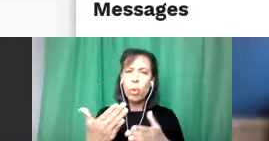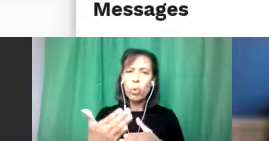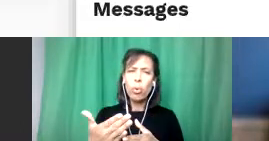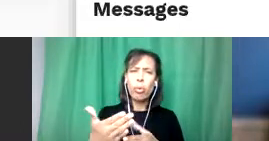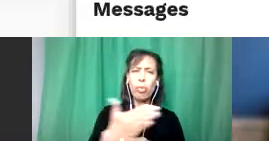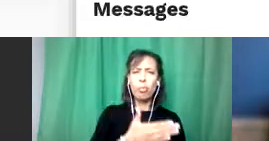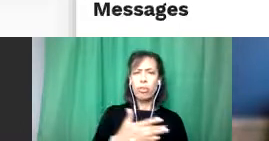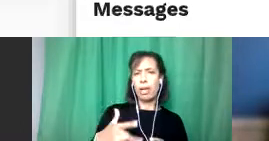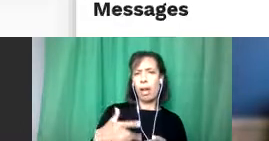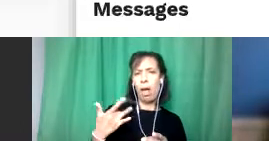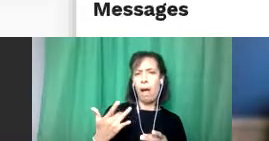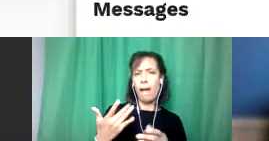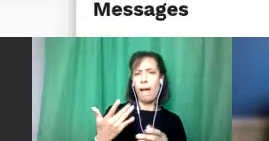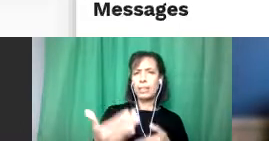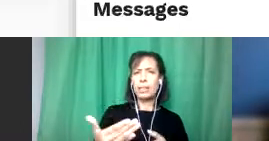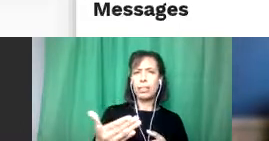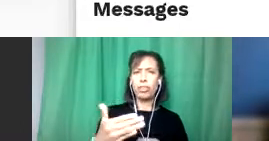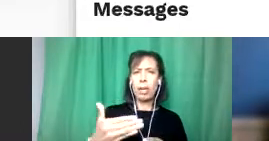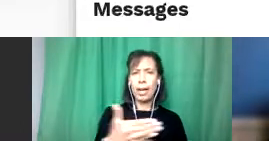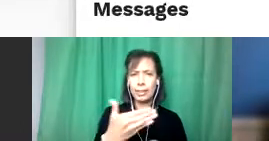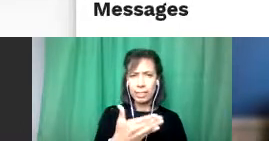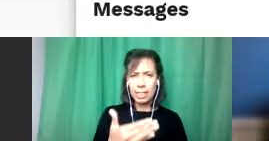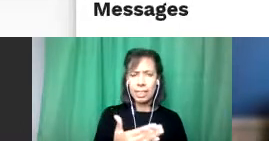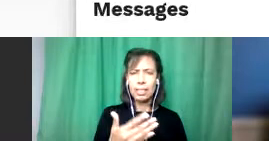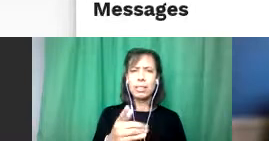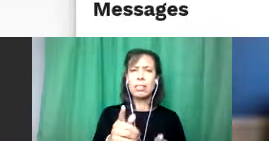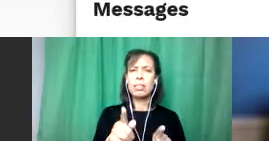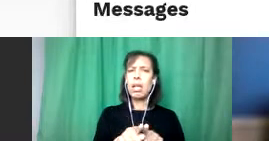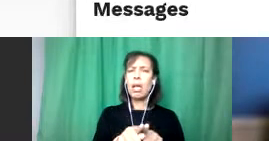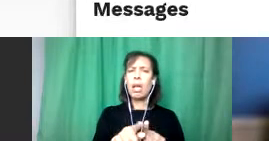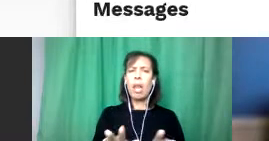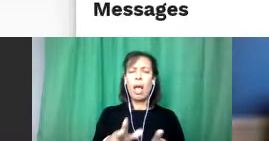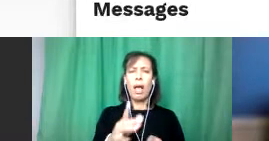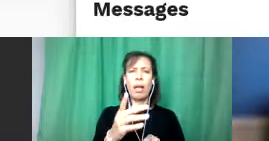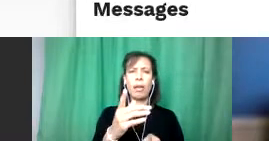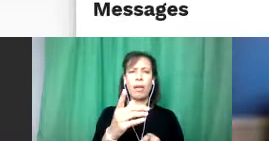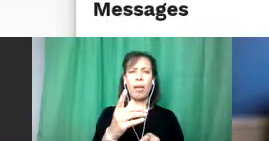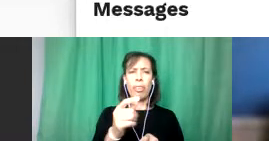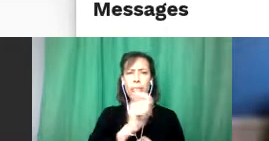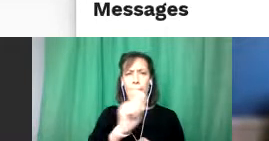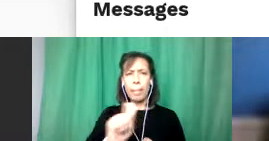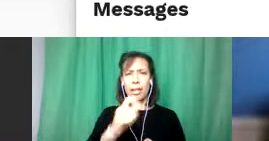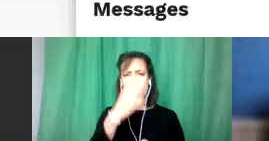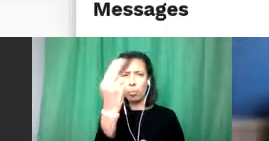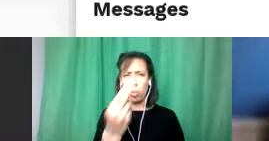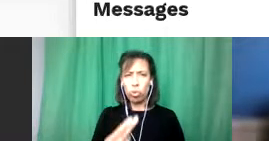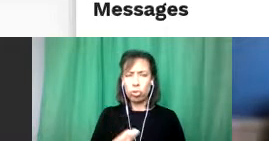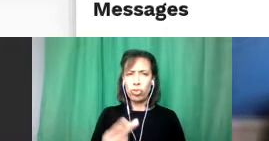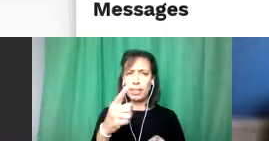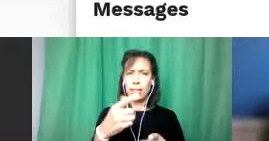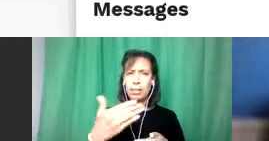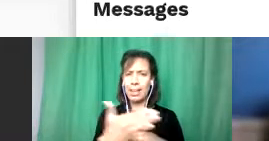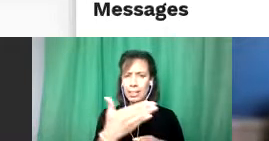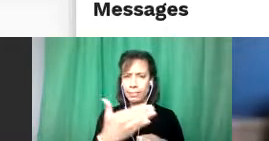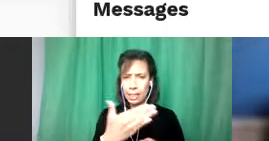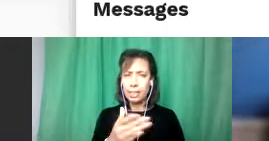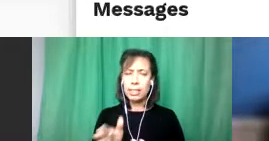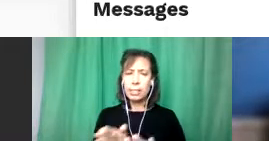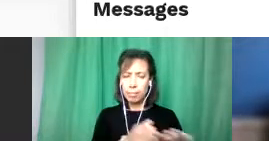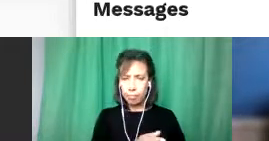a good starting point. If we get time, we may spend some time talking about the purposes of assessment and your